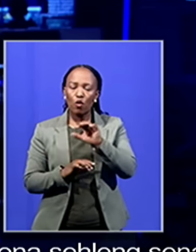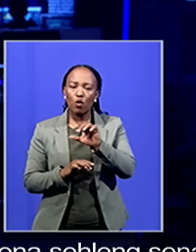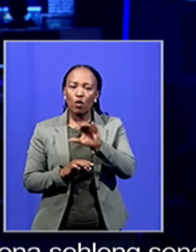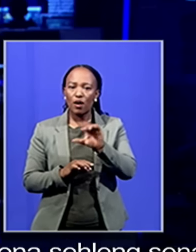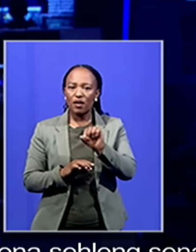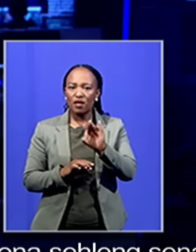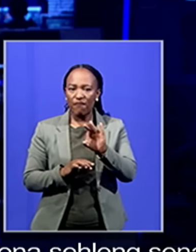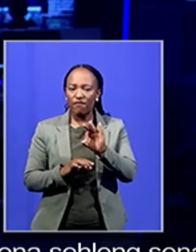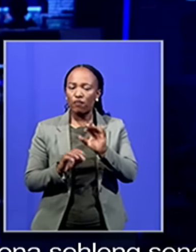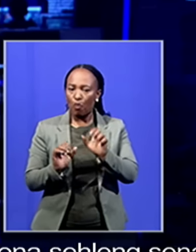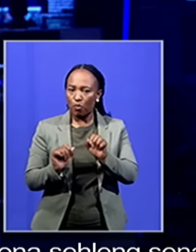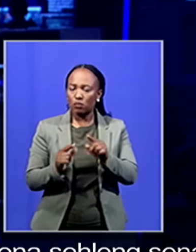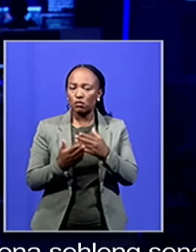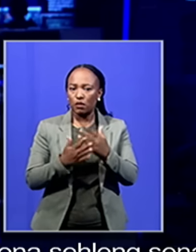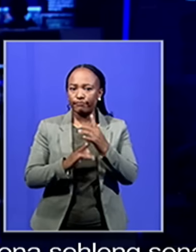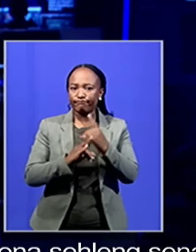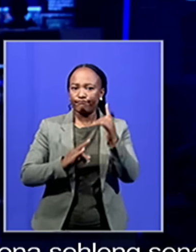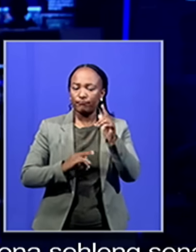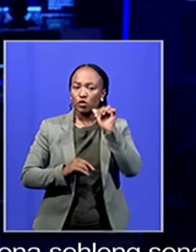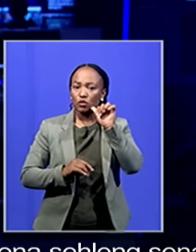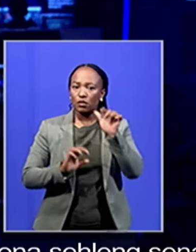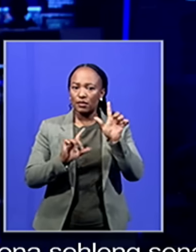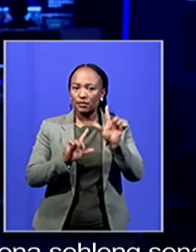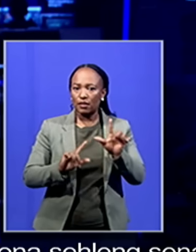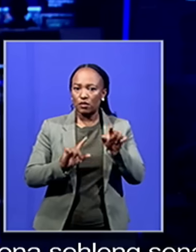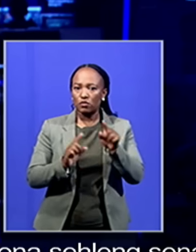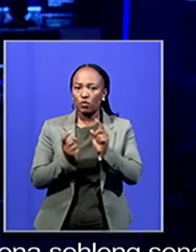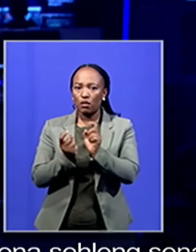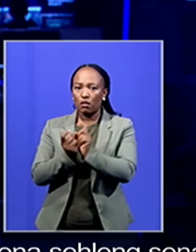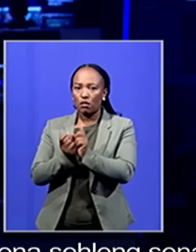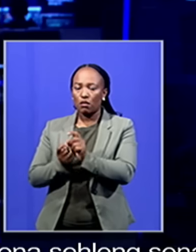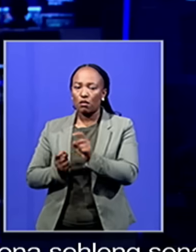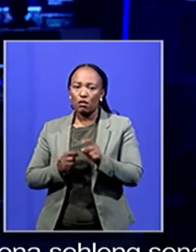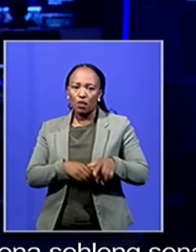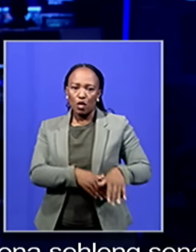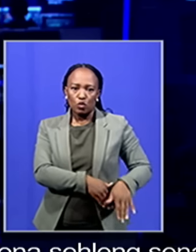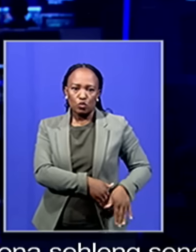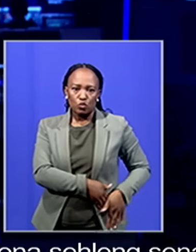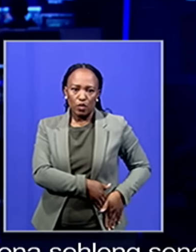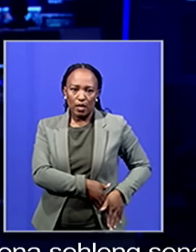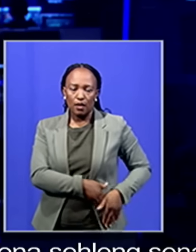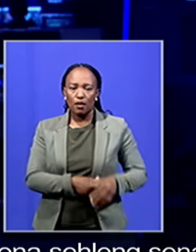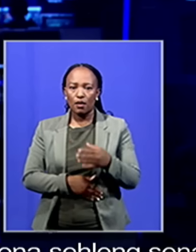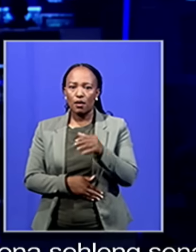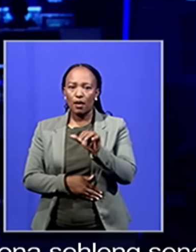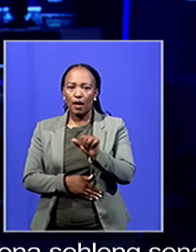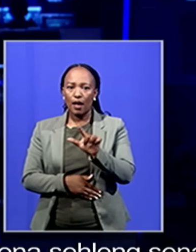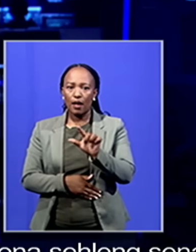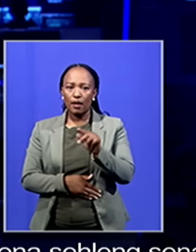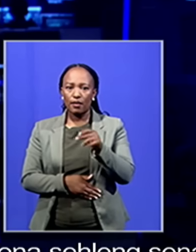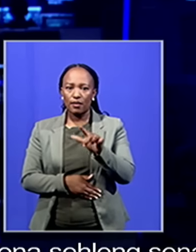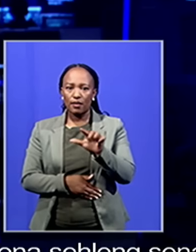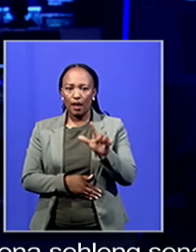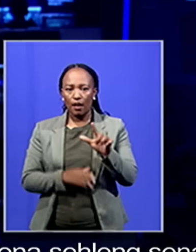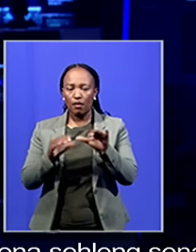League. Ho sane Sundowns e tla be tiana le sehlopha sa naha sa Sudan sa Al Hilal papading ya Group